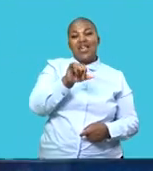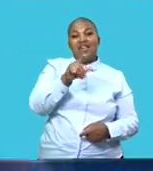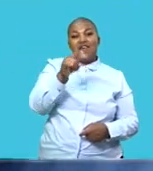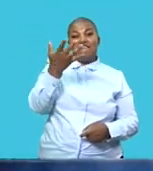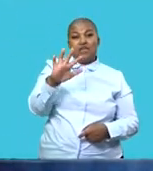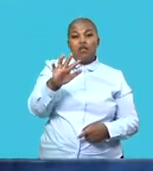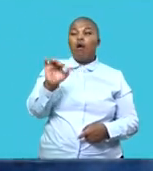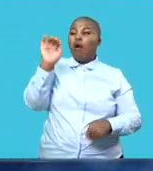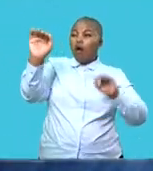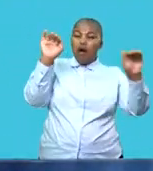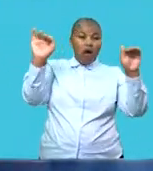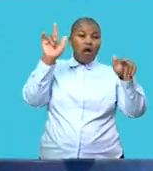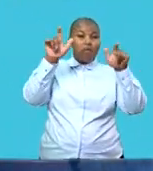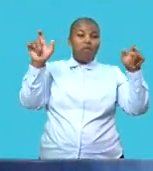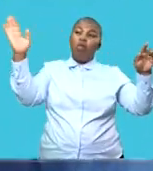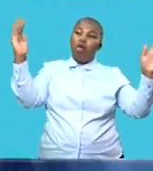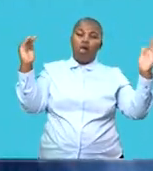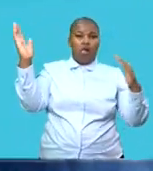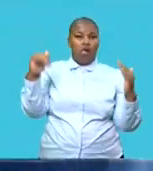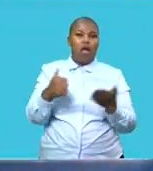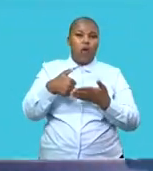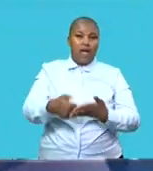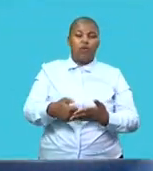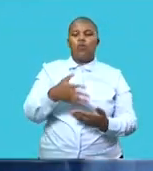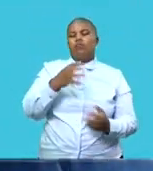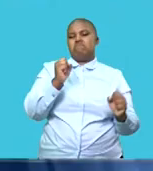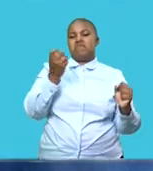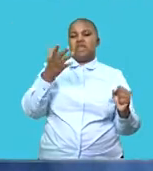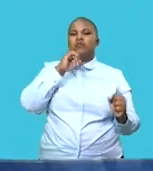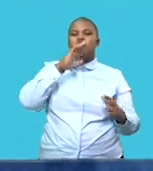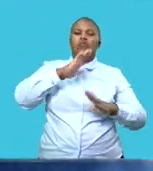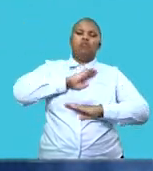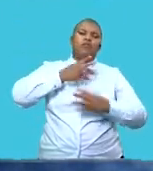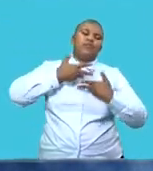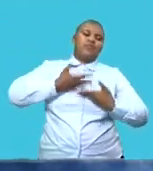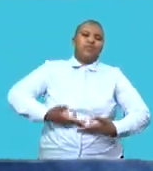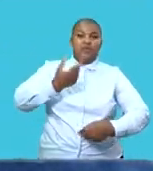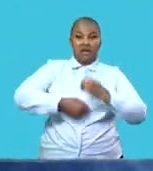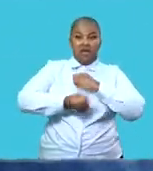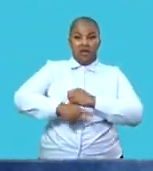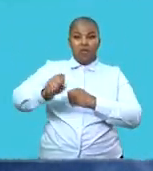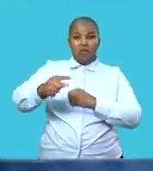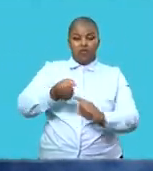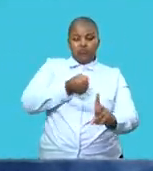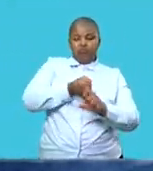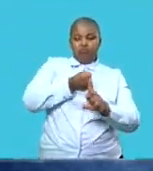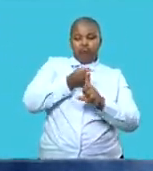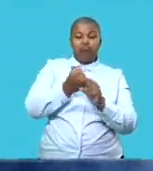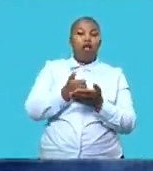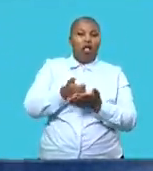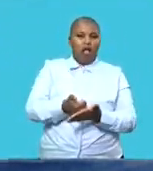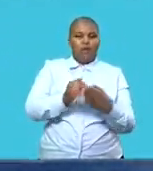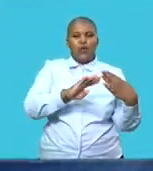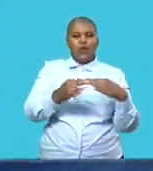thuso ho namoleng luba. O bolela ha ile kgotsofalo hore tema ena e phethahetse molomong wa ho tshehetsa le ho otlolla letsoho